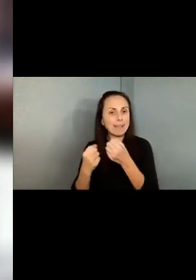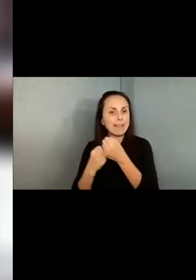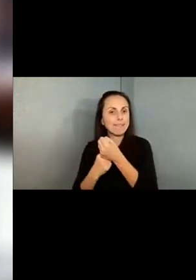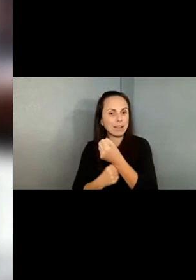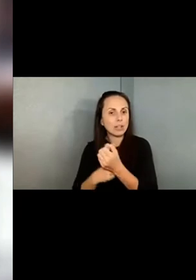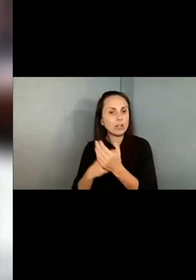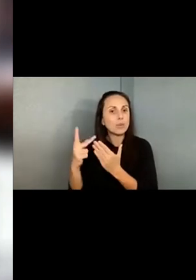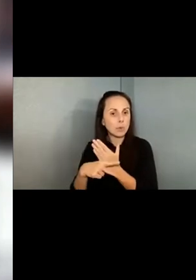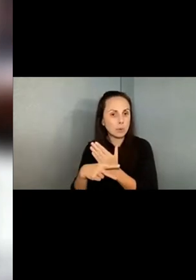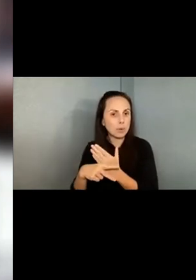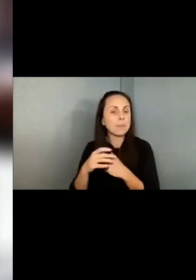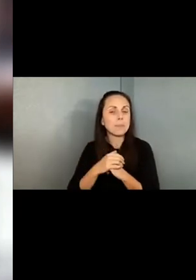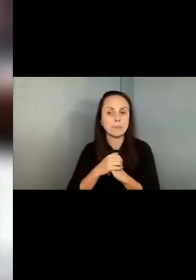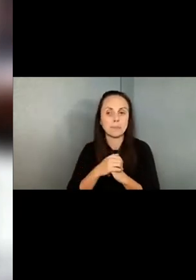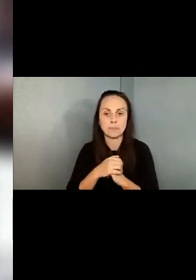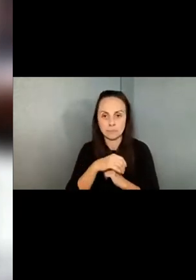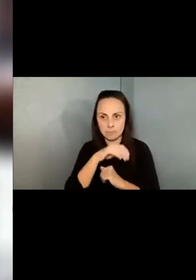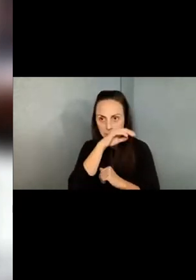Buddhism.